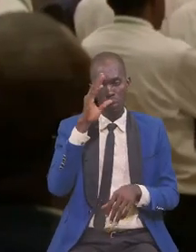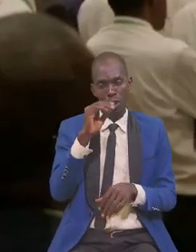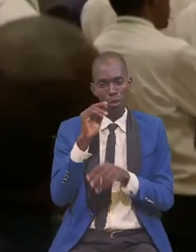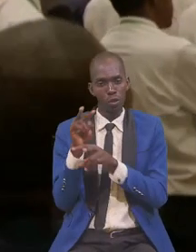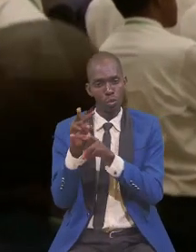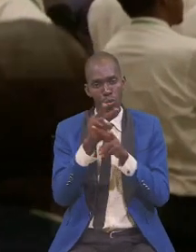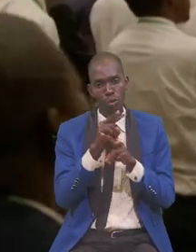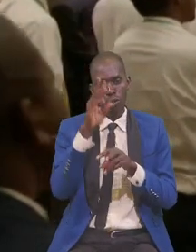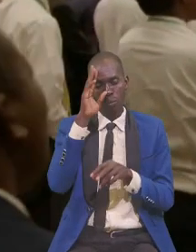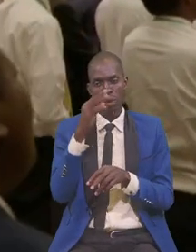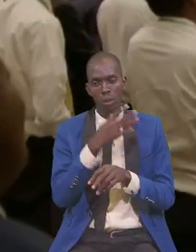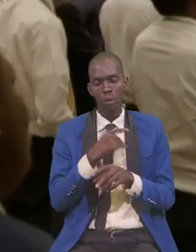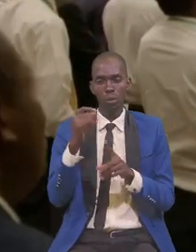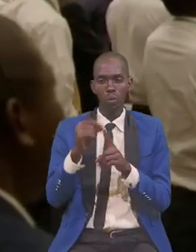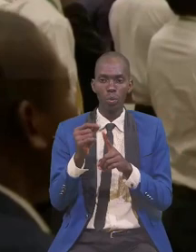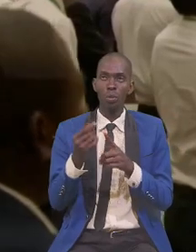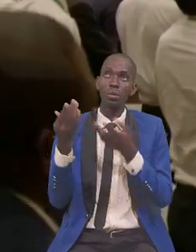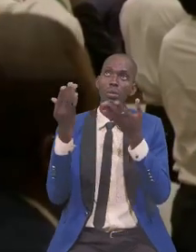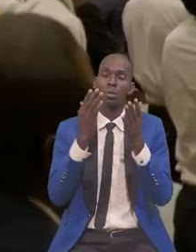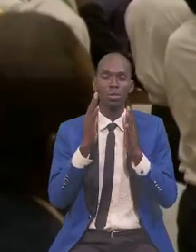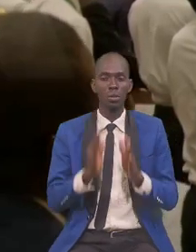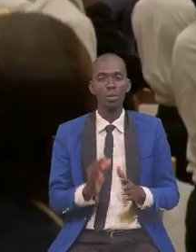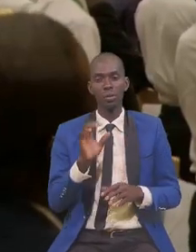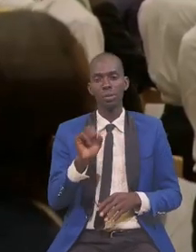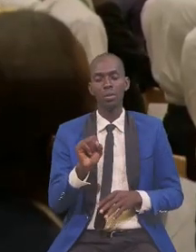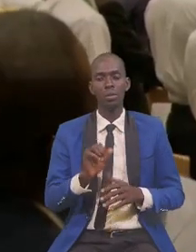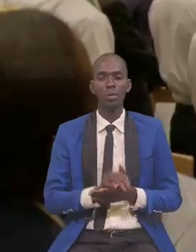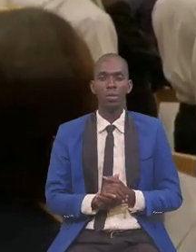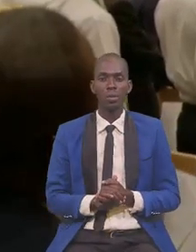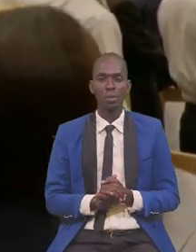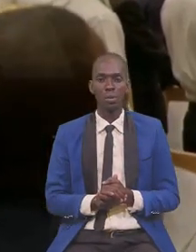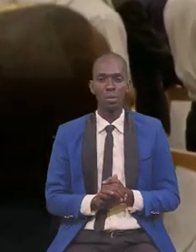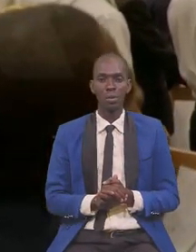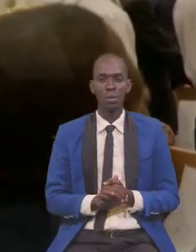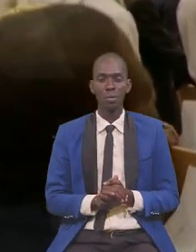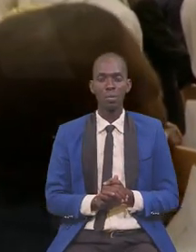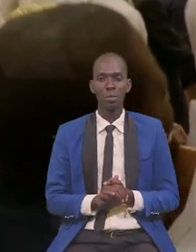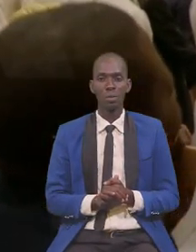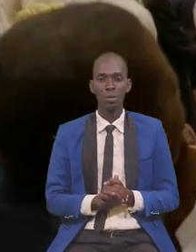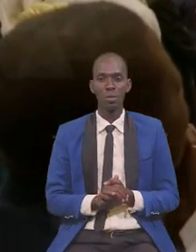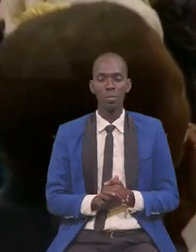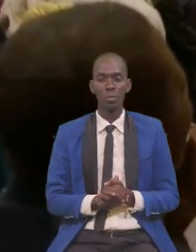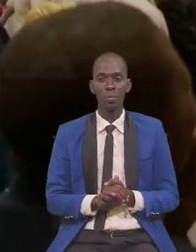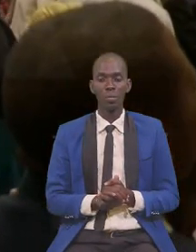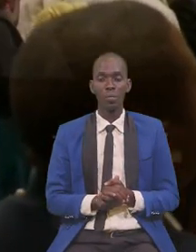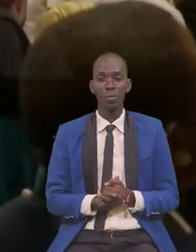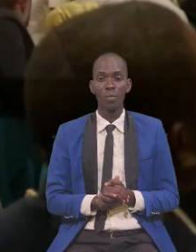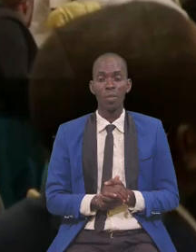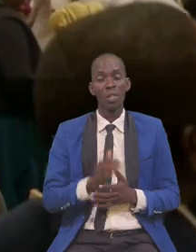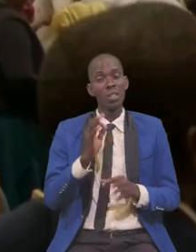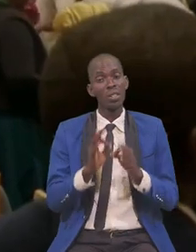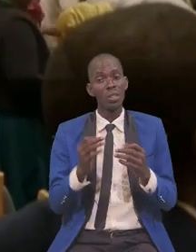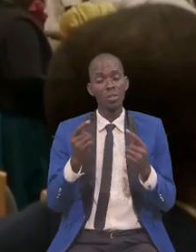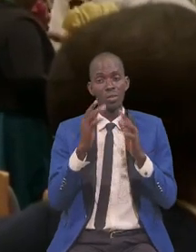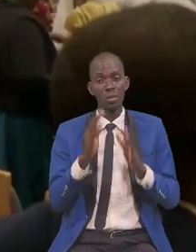word messengers. The sinners are fulfilling their